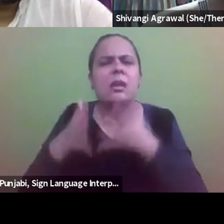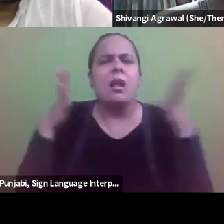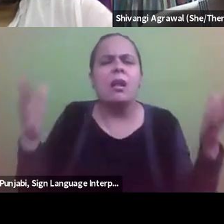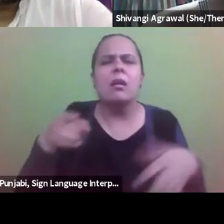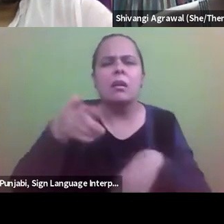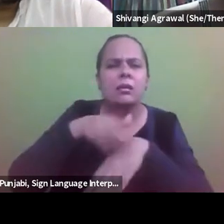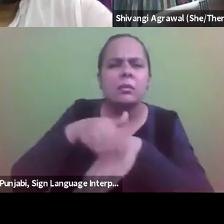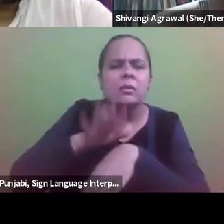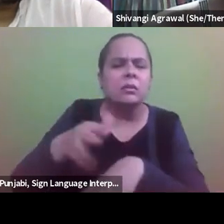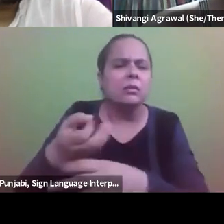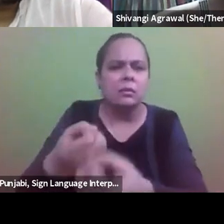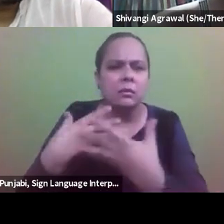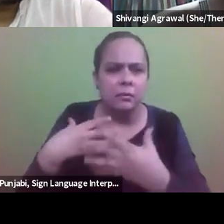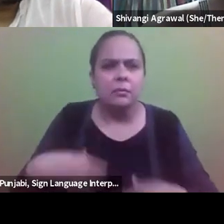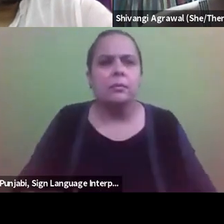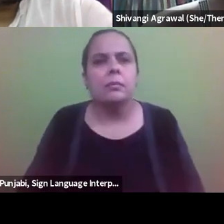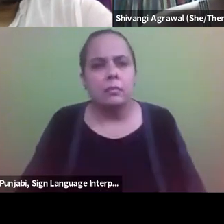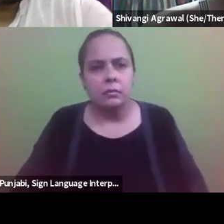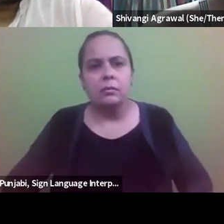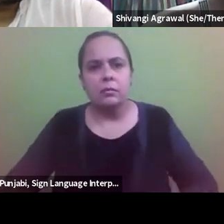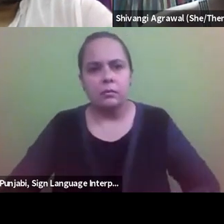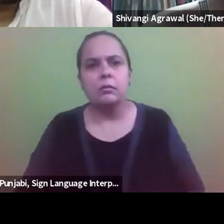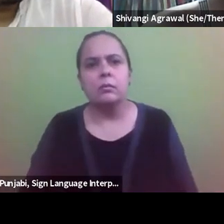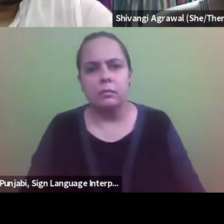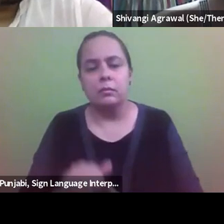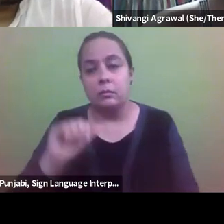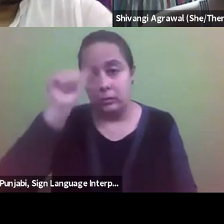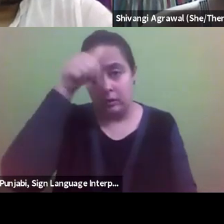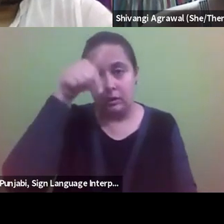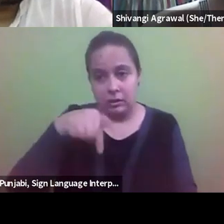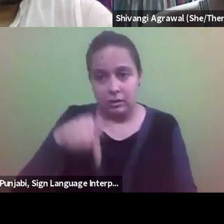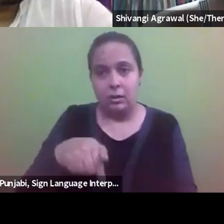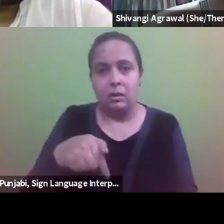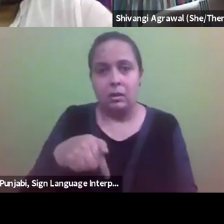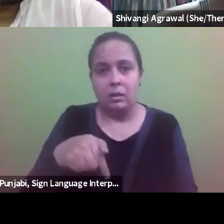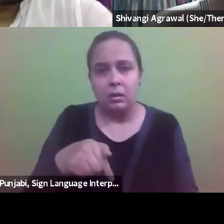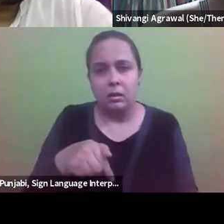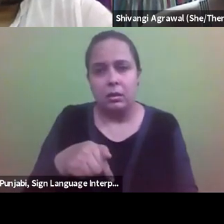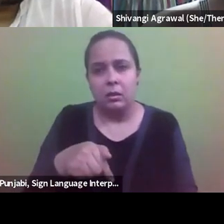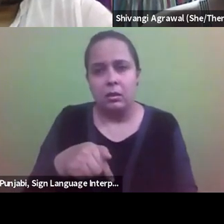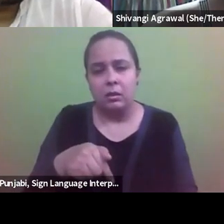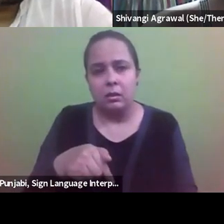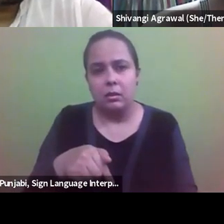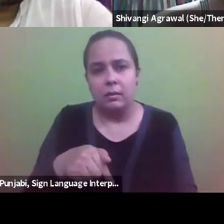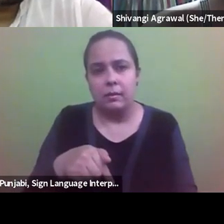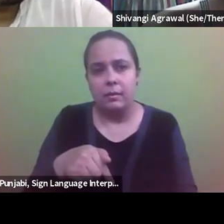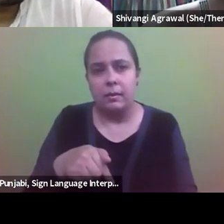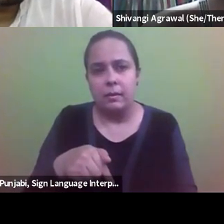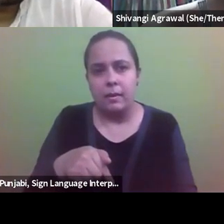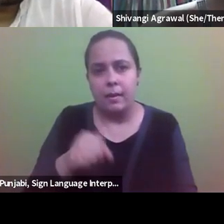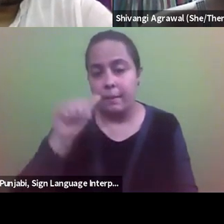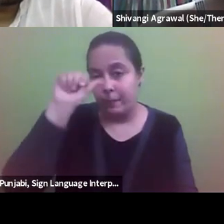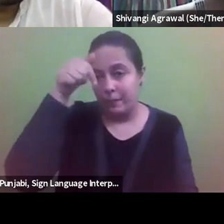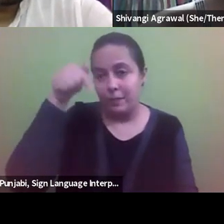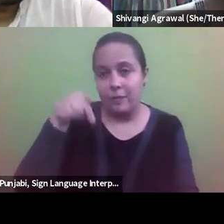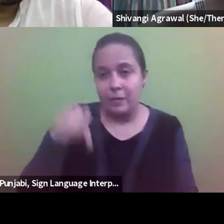to heterosexual men, especially in India, who are more resistant to the LGBTQI community